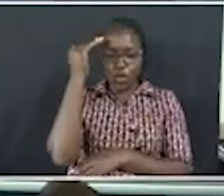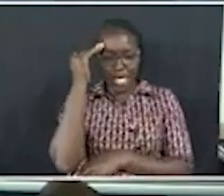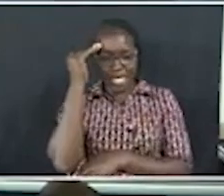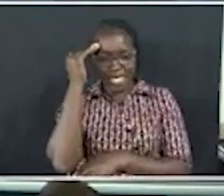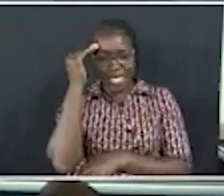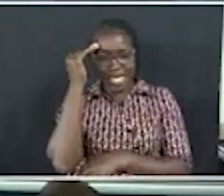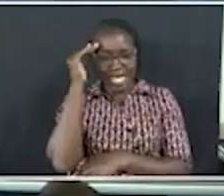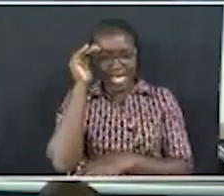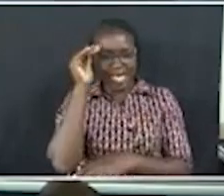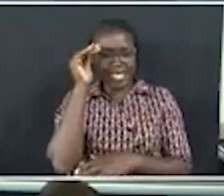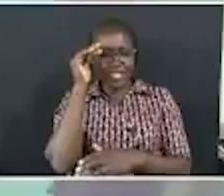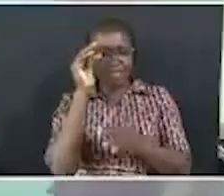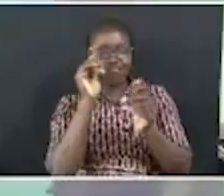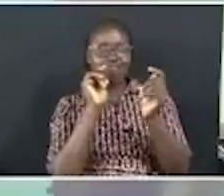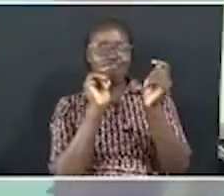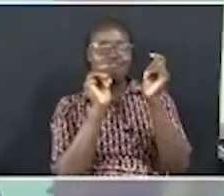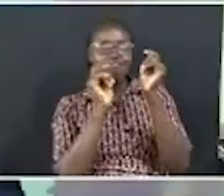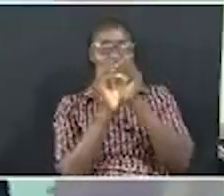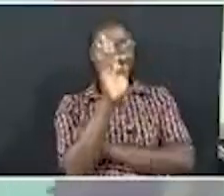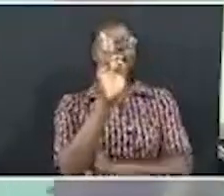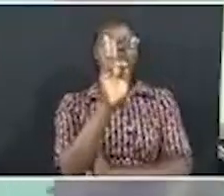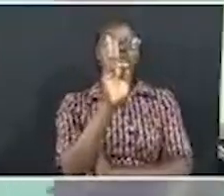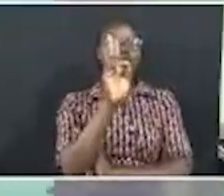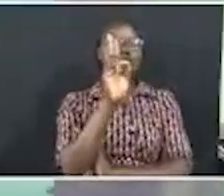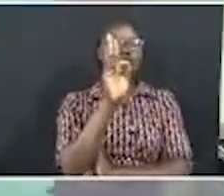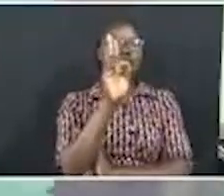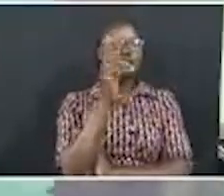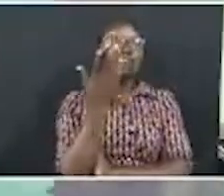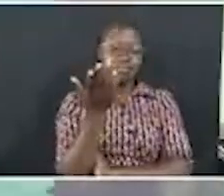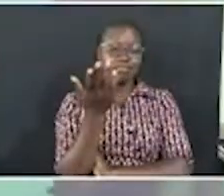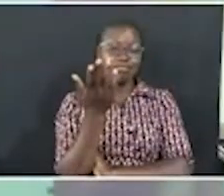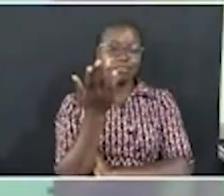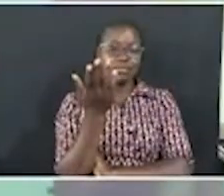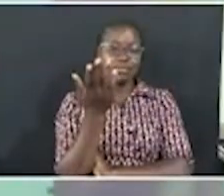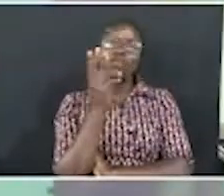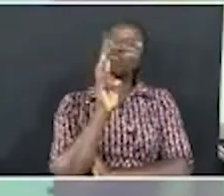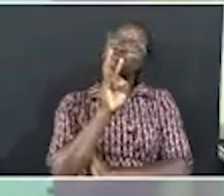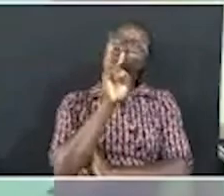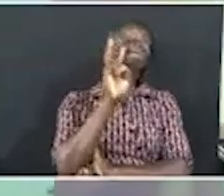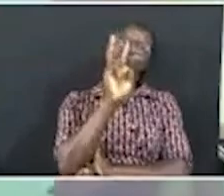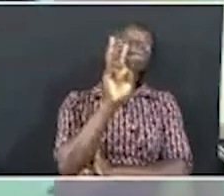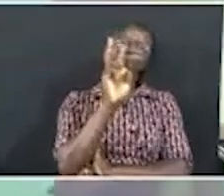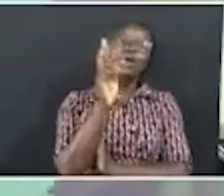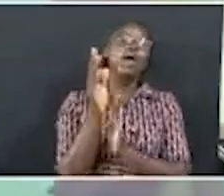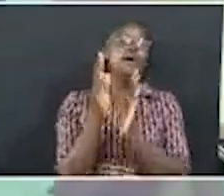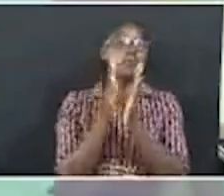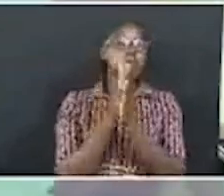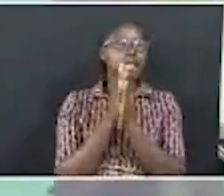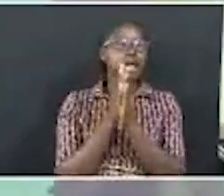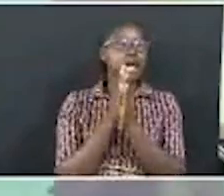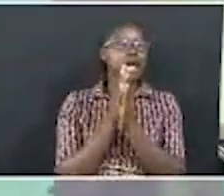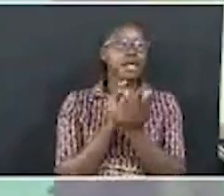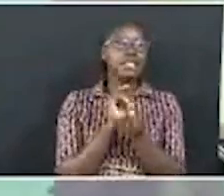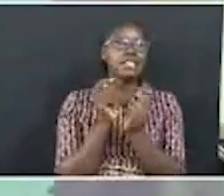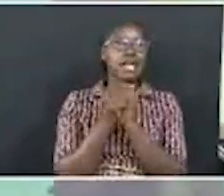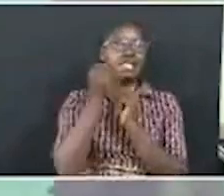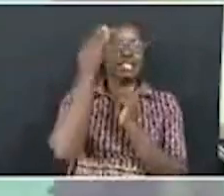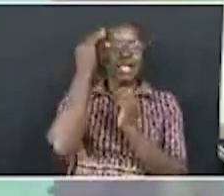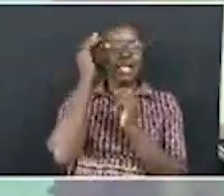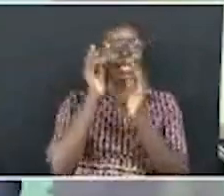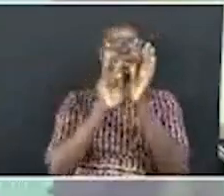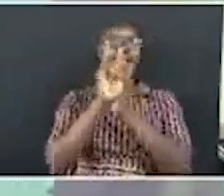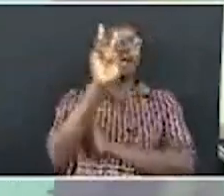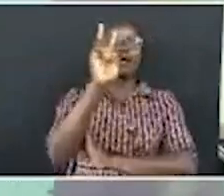is turned upward. That's what it means to persist in prayer. That prayer turns your head